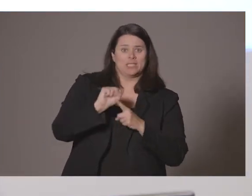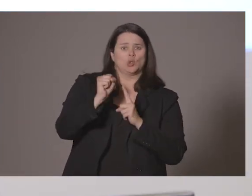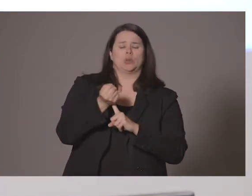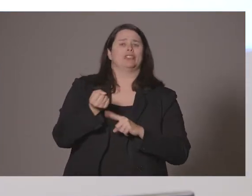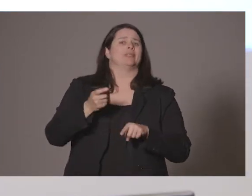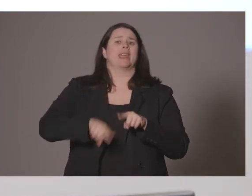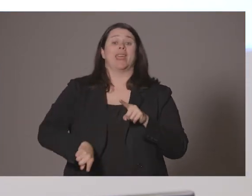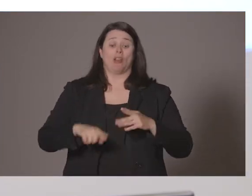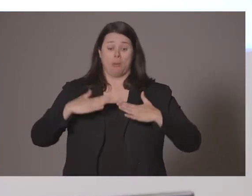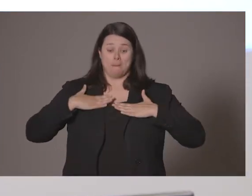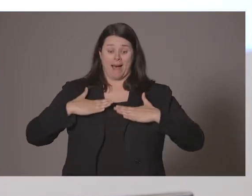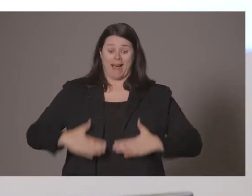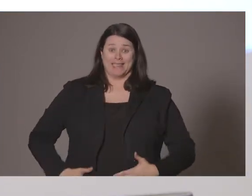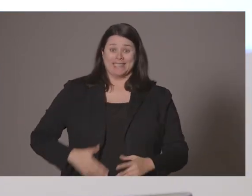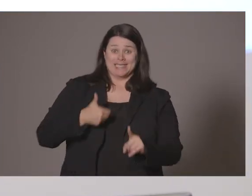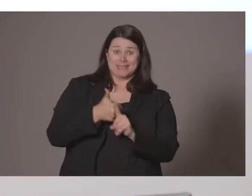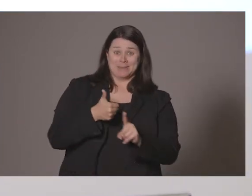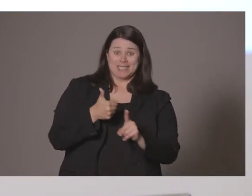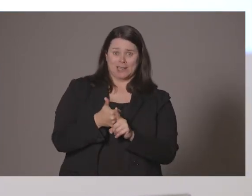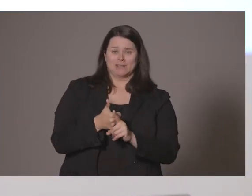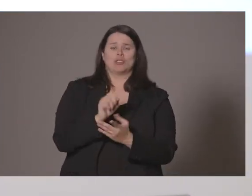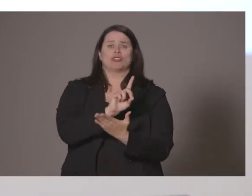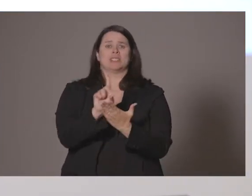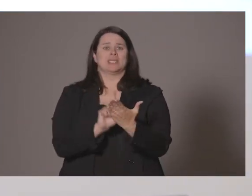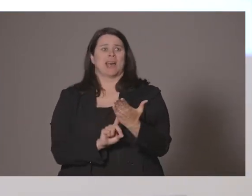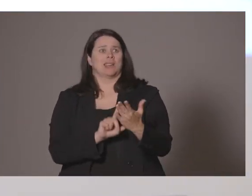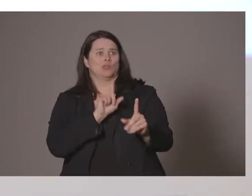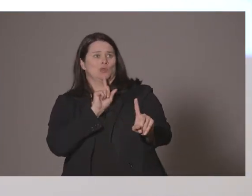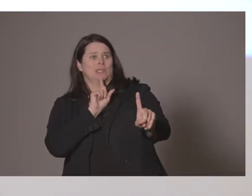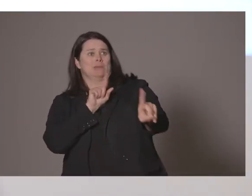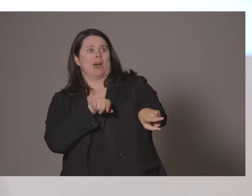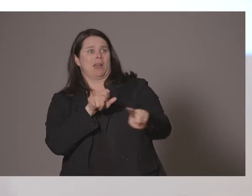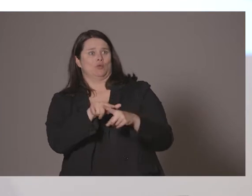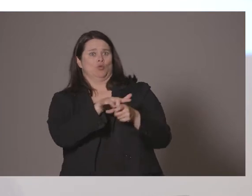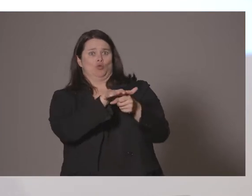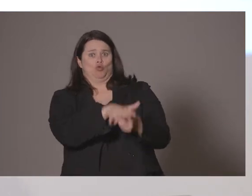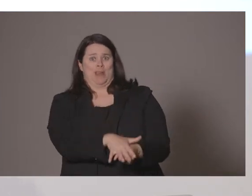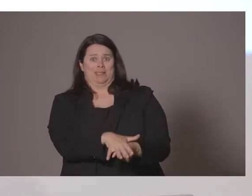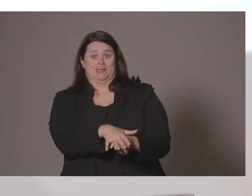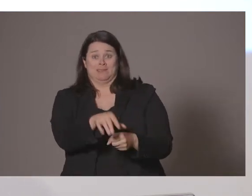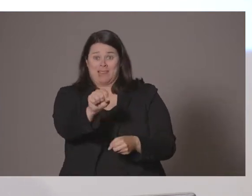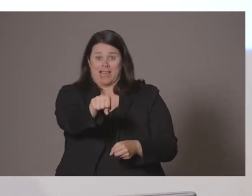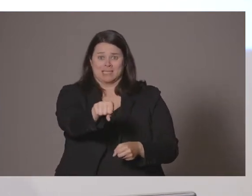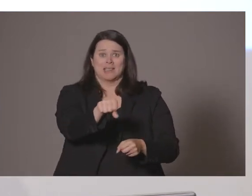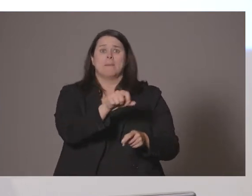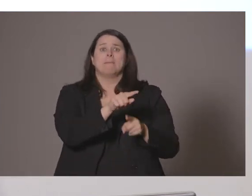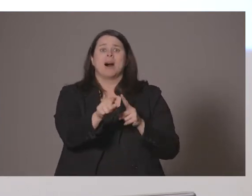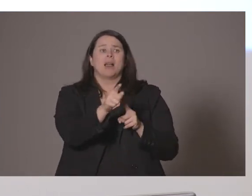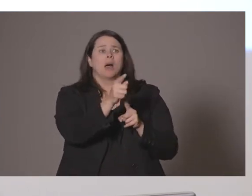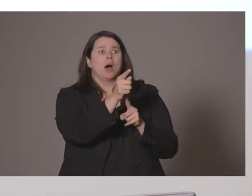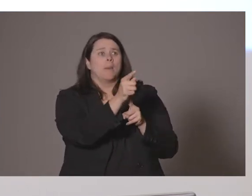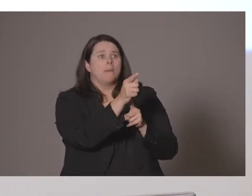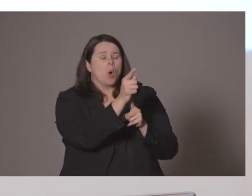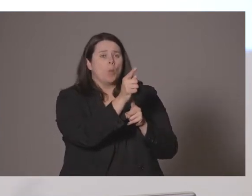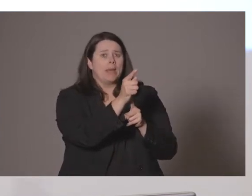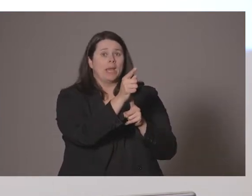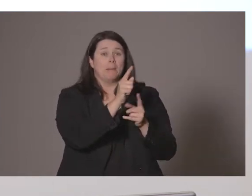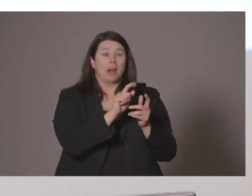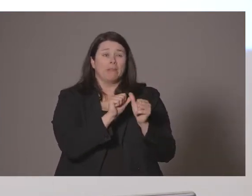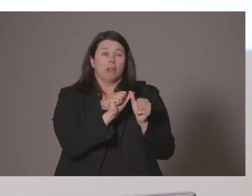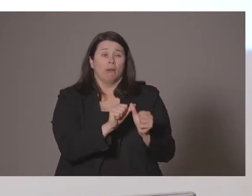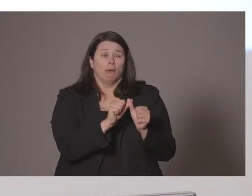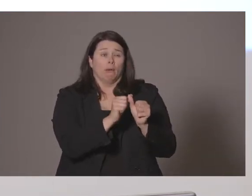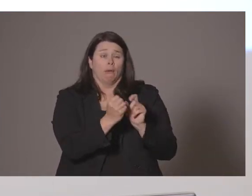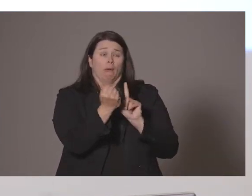Our bodies are designed to be able to respond to stress, but really in moments. That